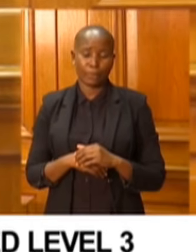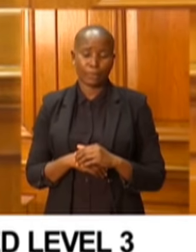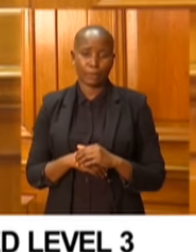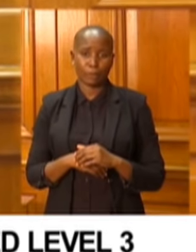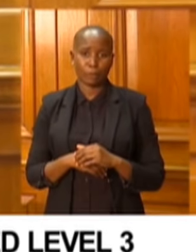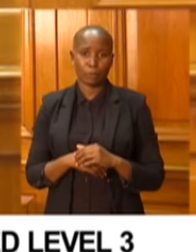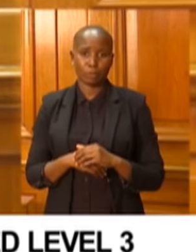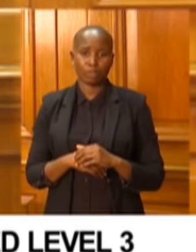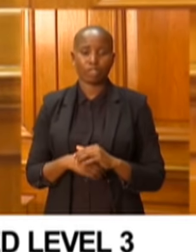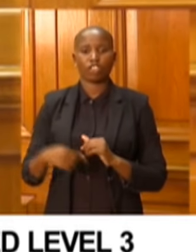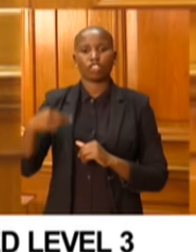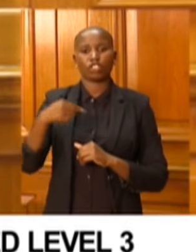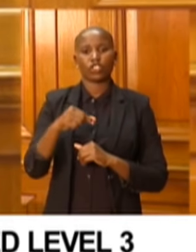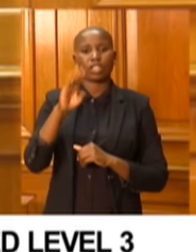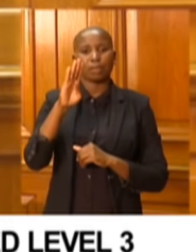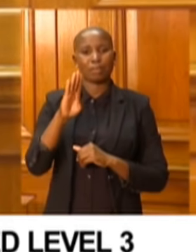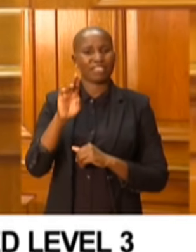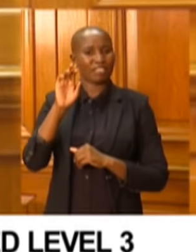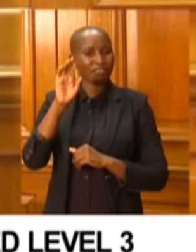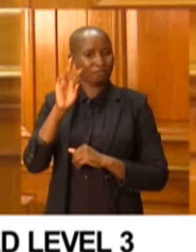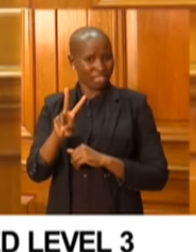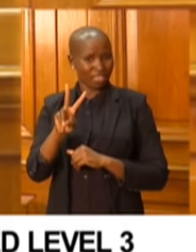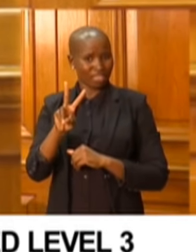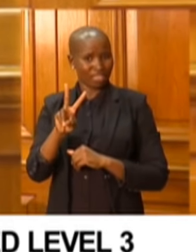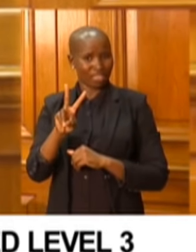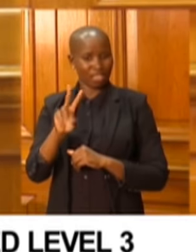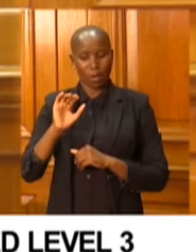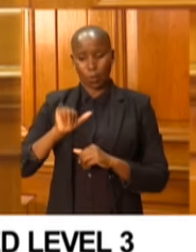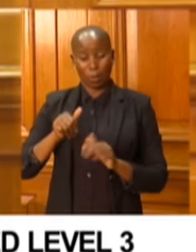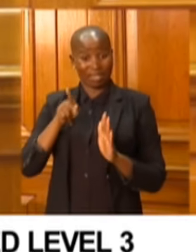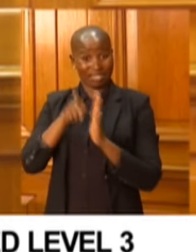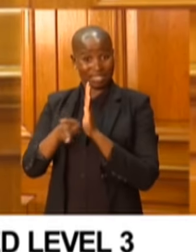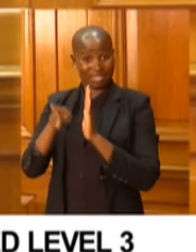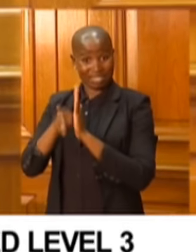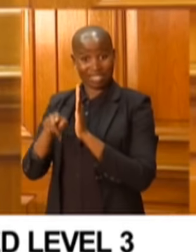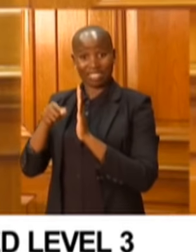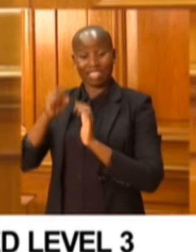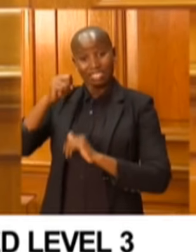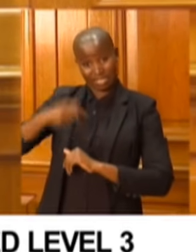Gender-based violence and femicide is our country's second pandemic.